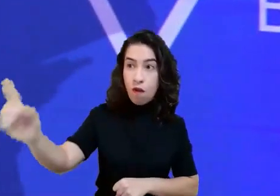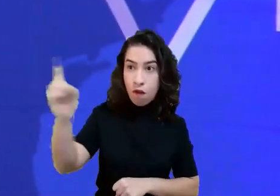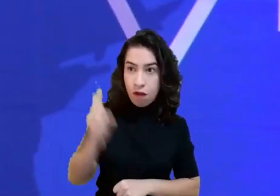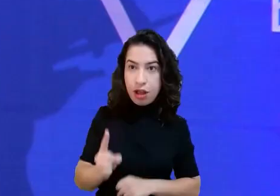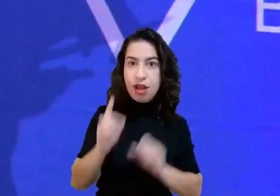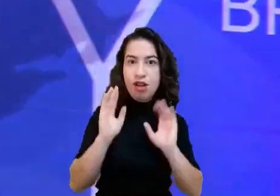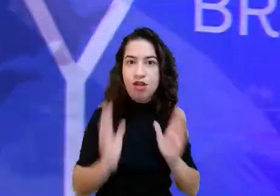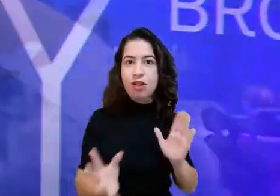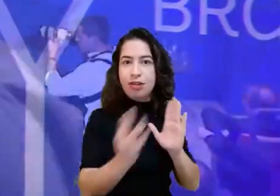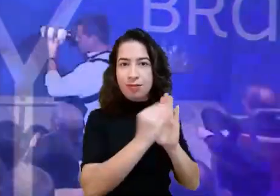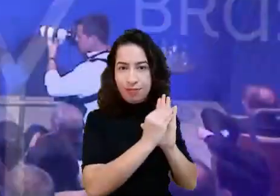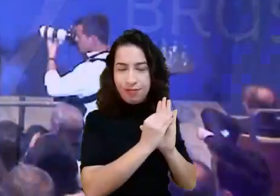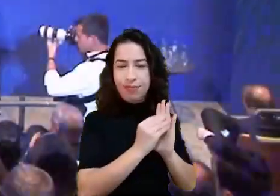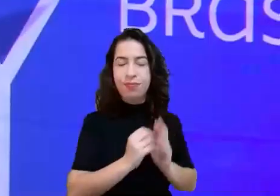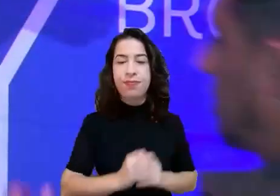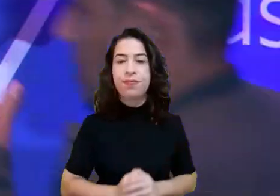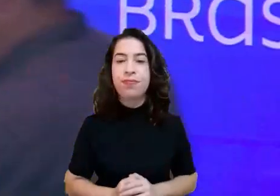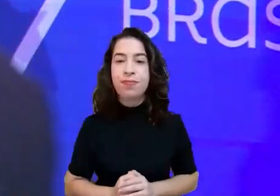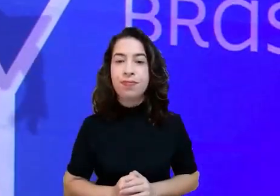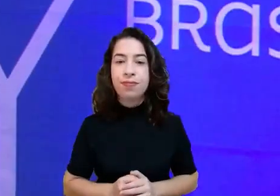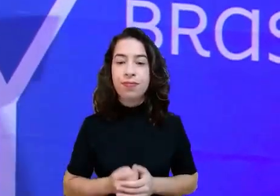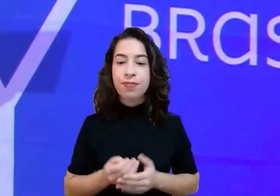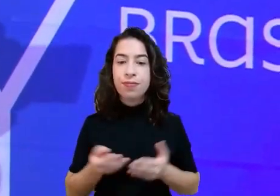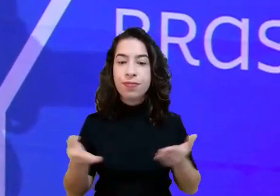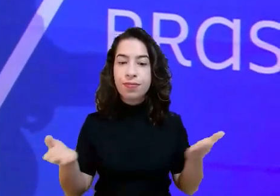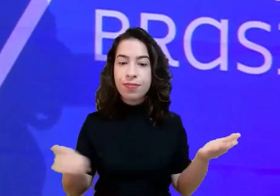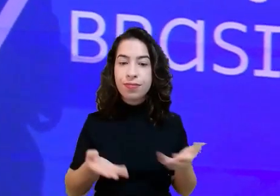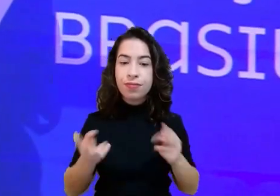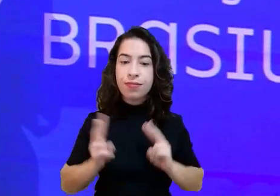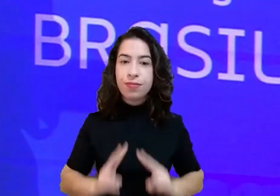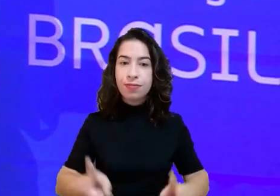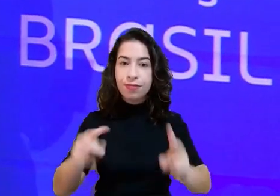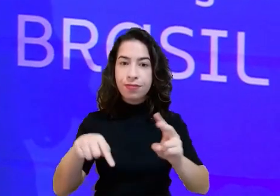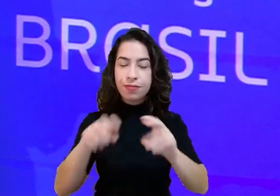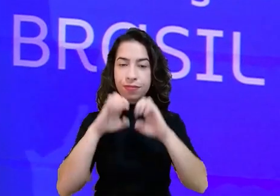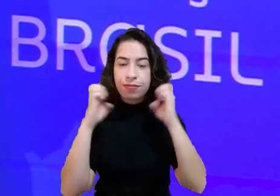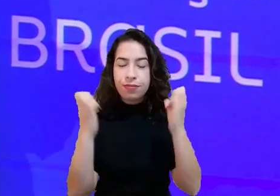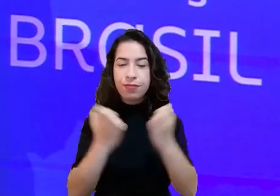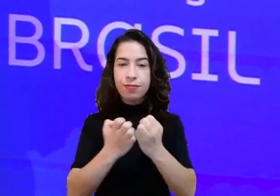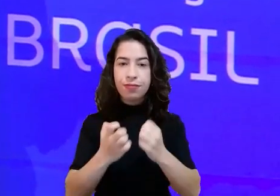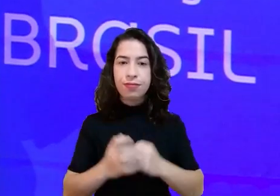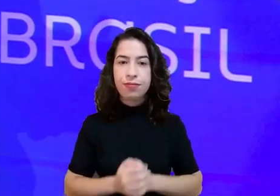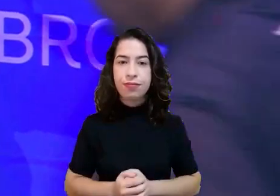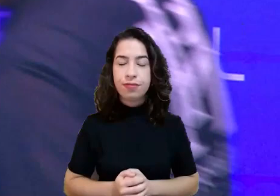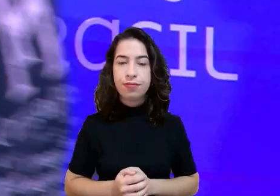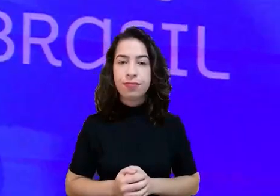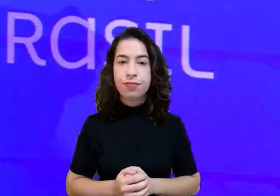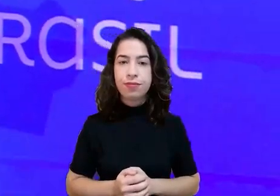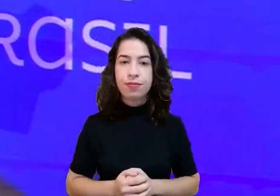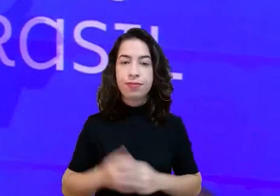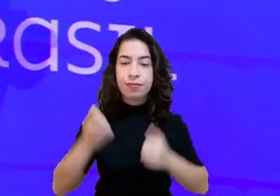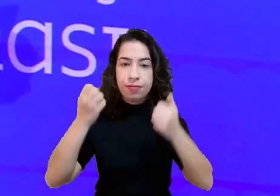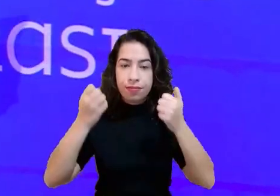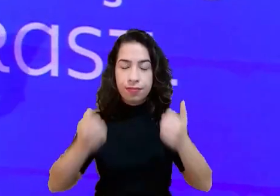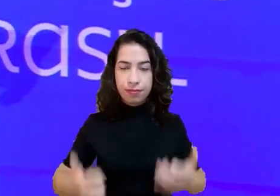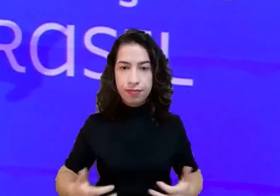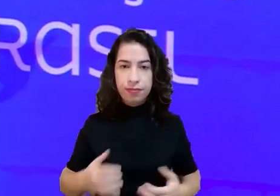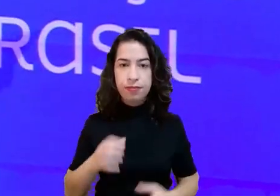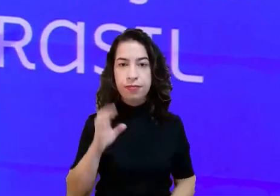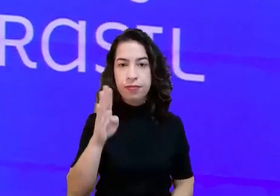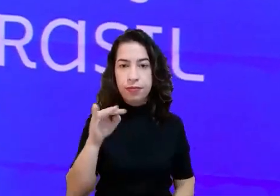agenda as well. So while we organize our stage, let's continue with a panel talking about